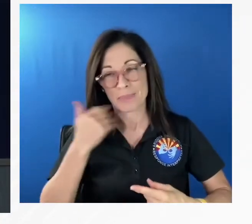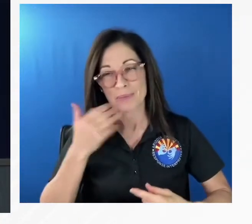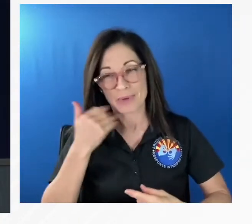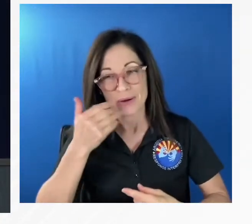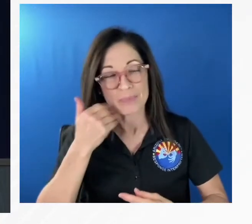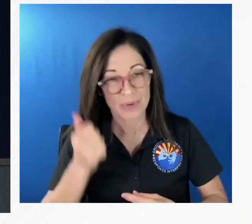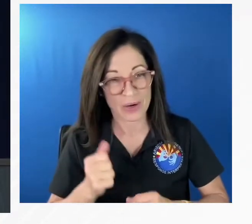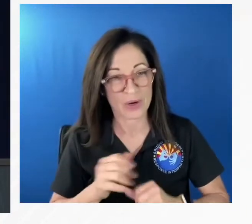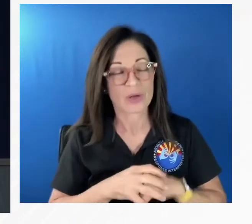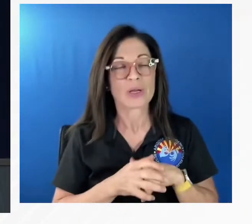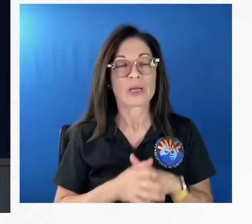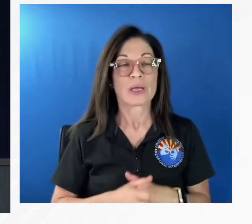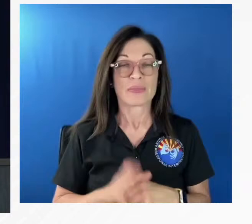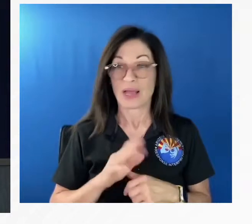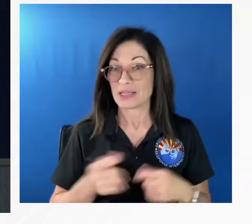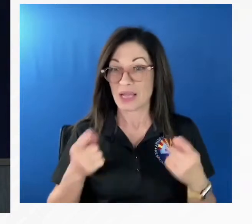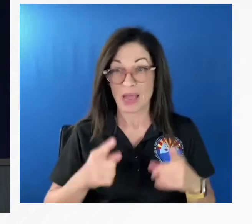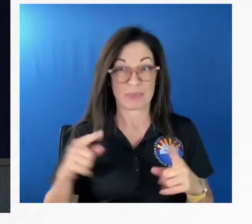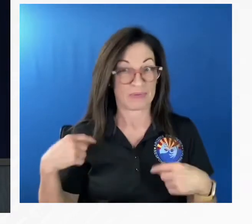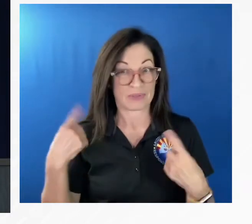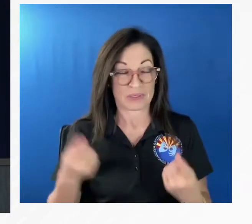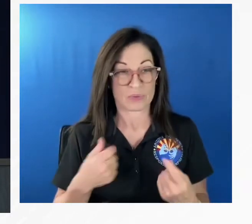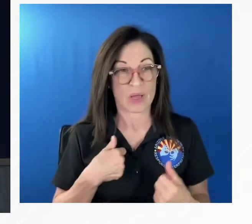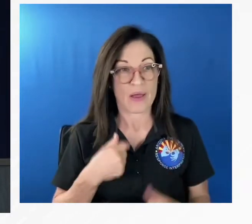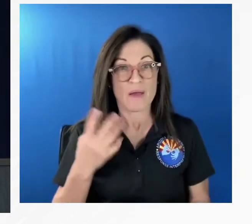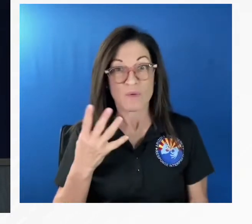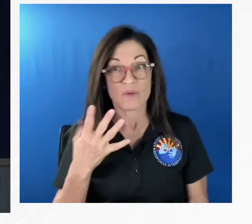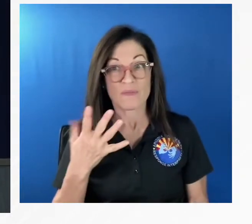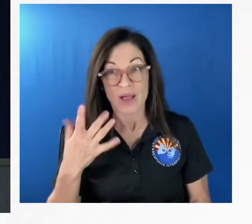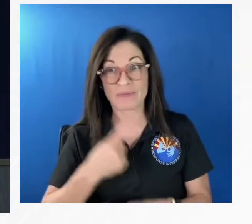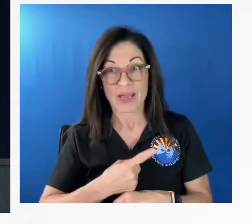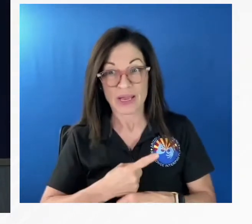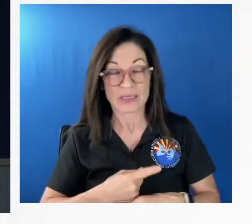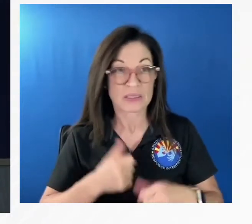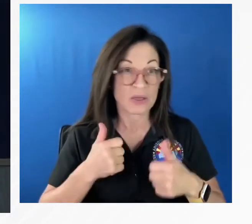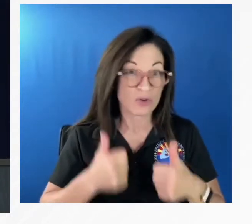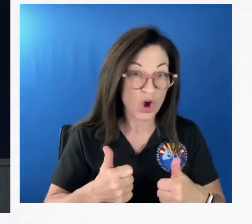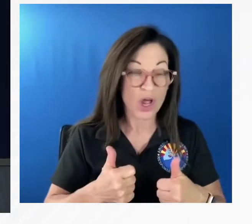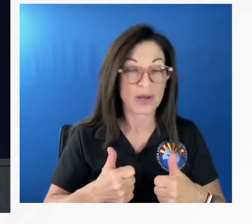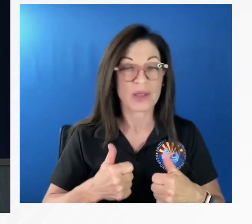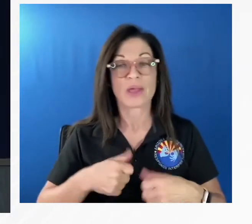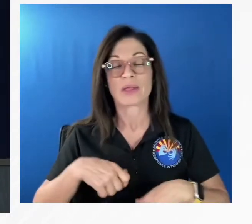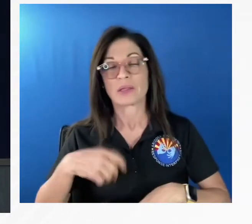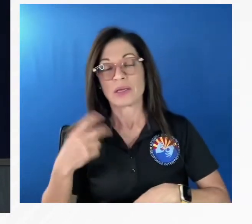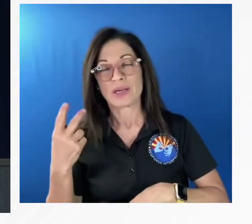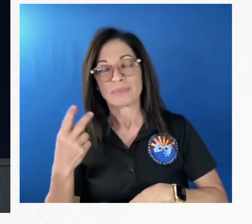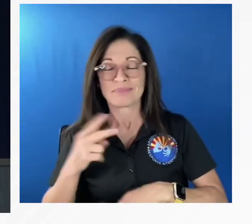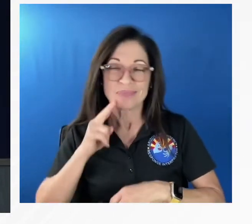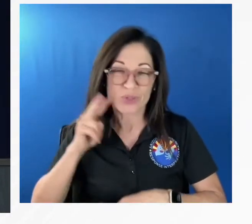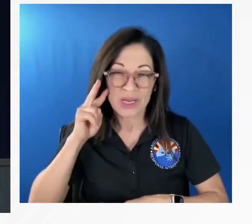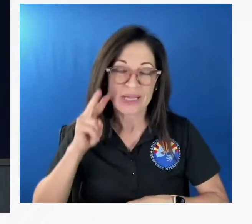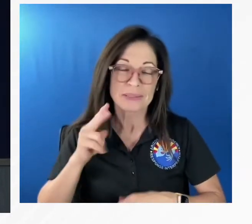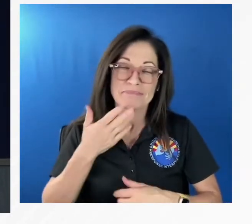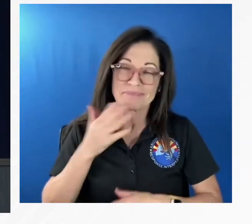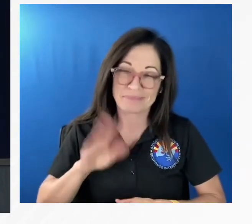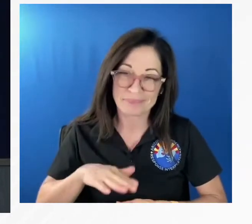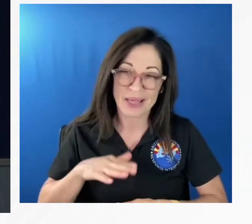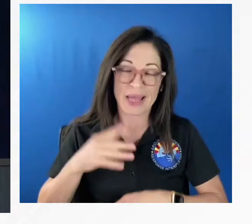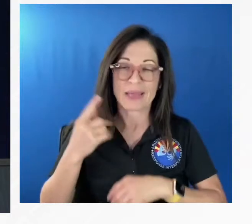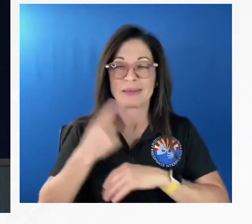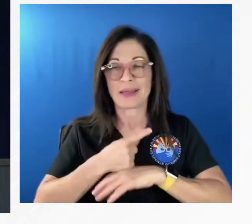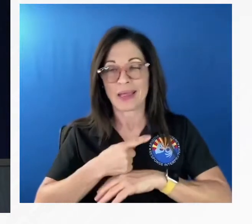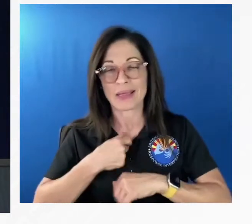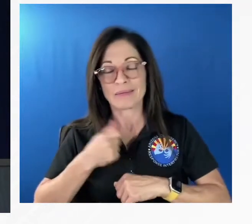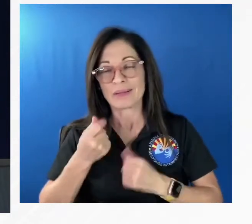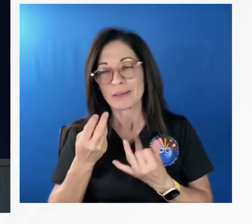we've had 4 or 5 days of really good. And so 2 days ago, we had a bad day where fire got across a little piece.